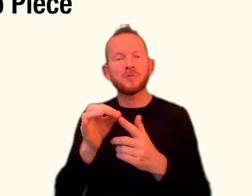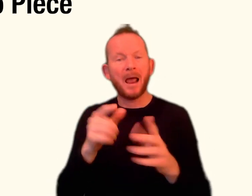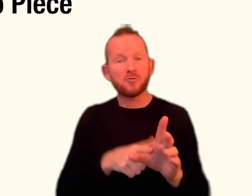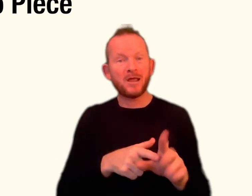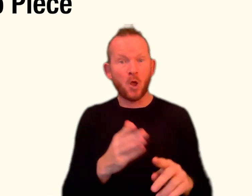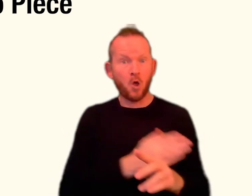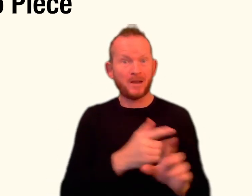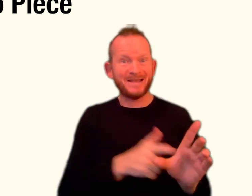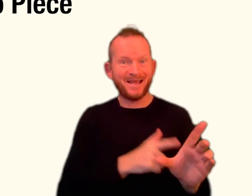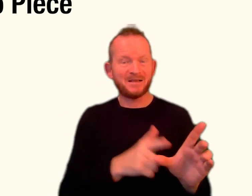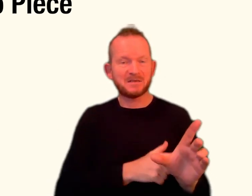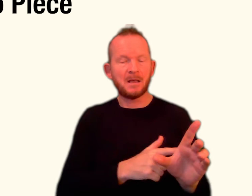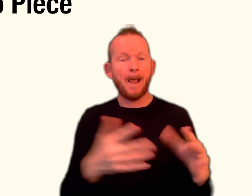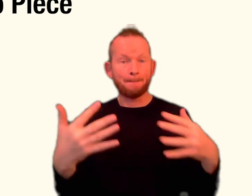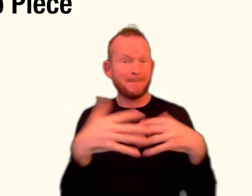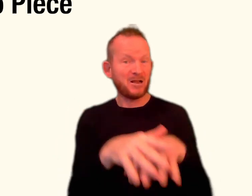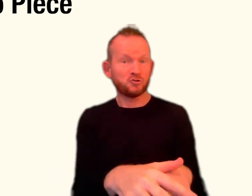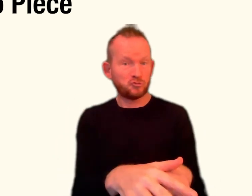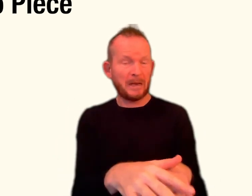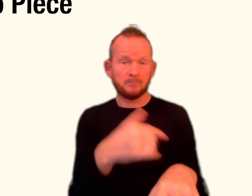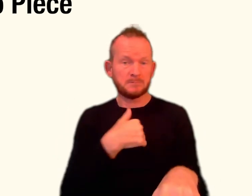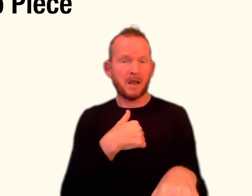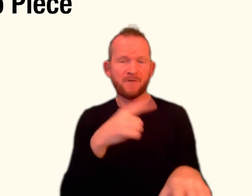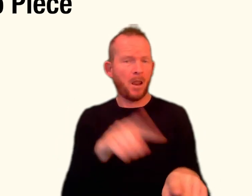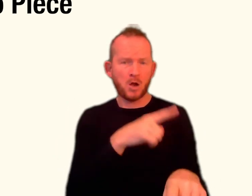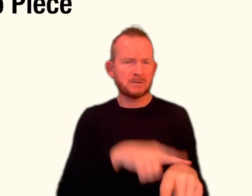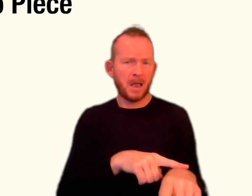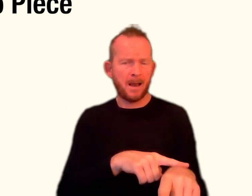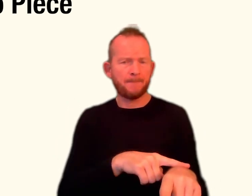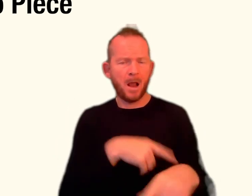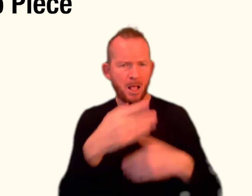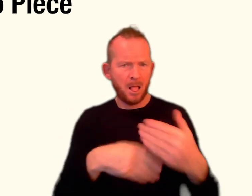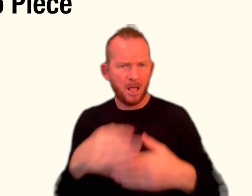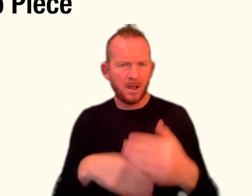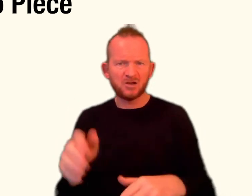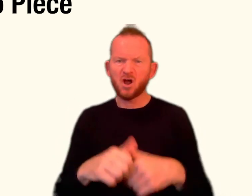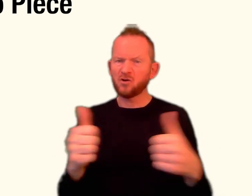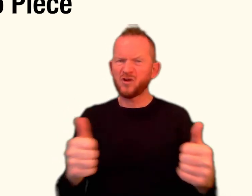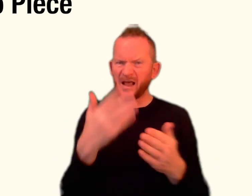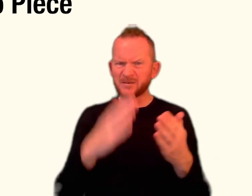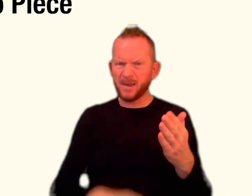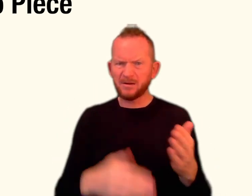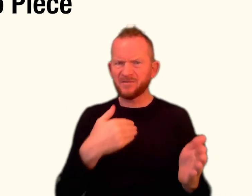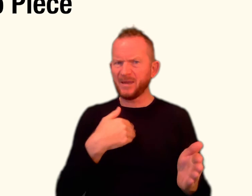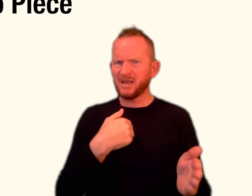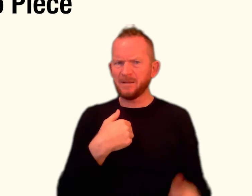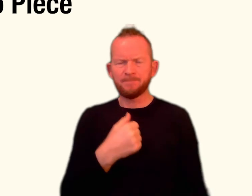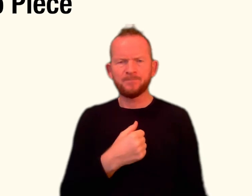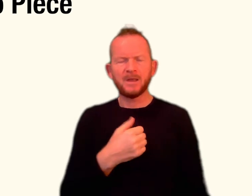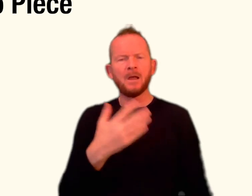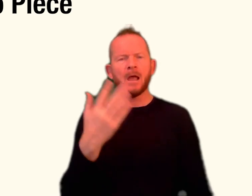years and I was mainstreamed for a long time, which was not a great experience for me. I